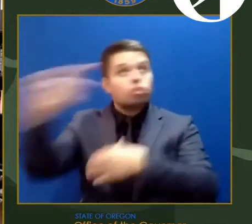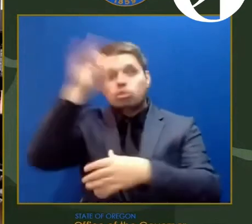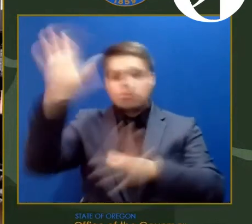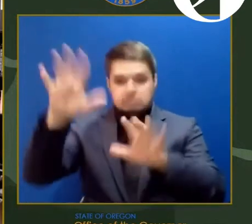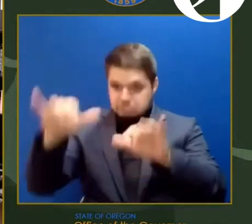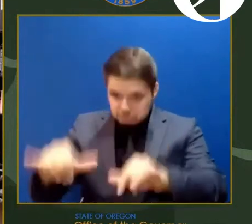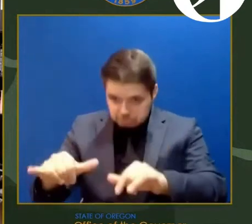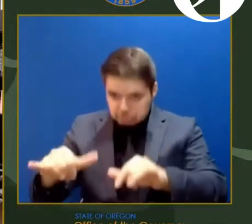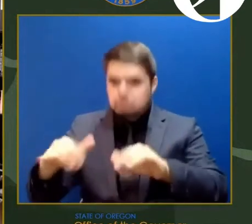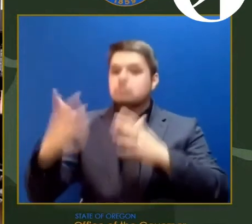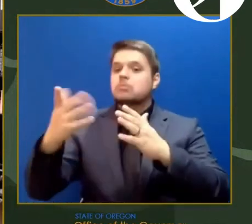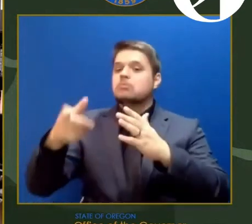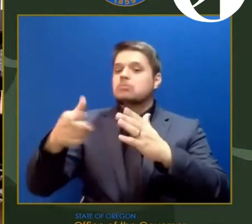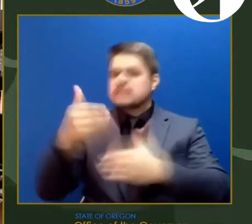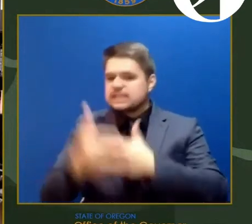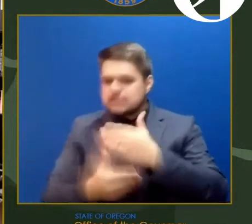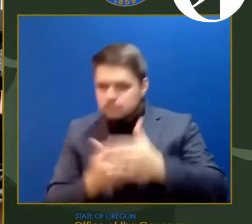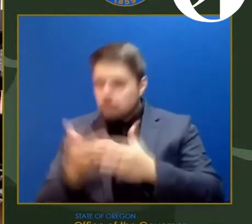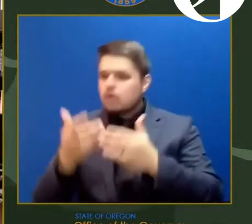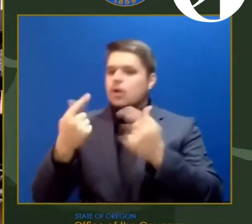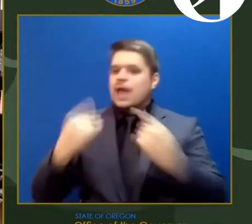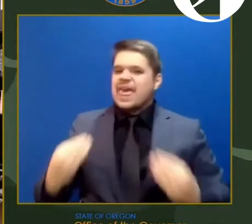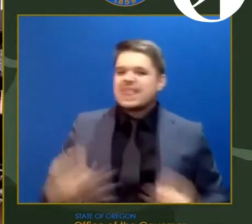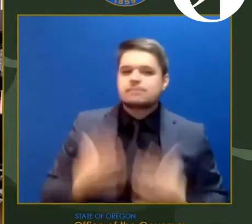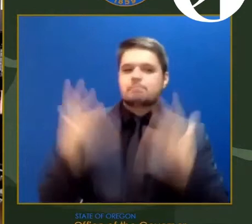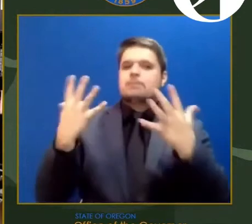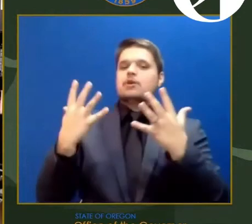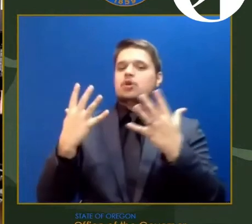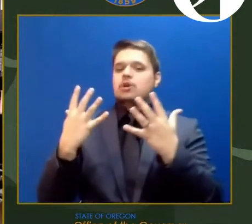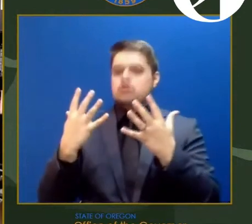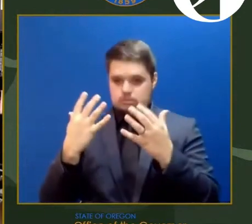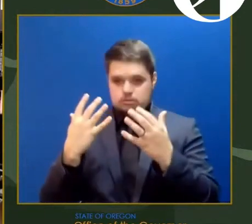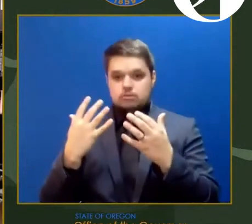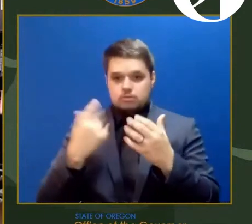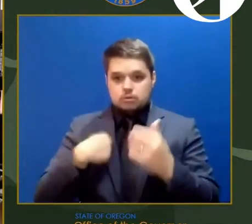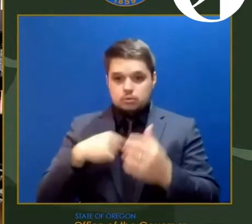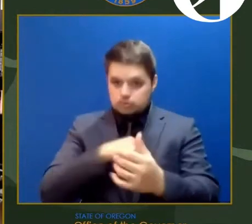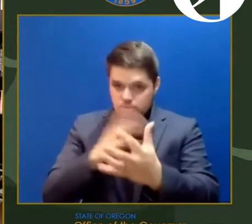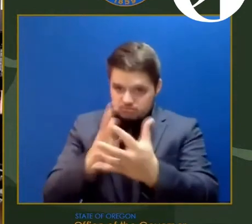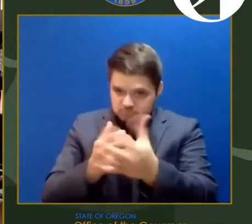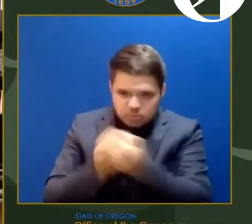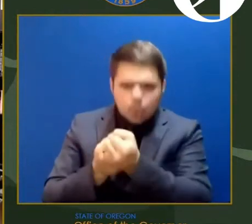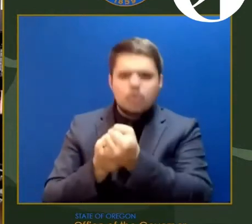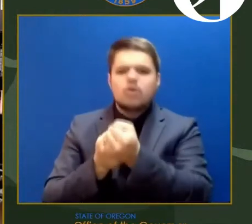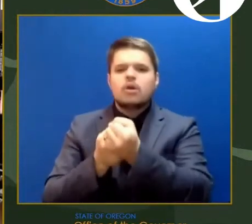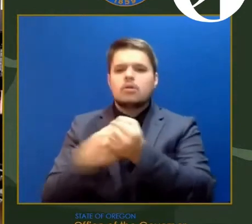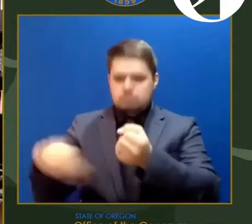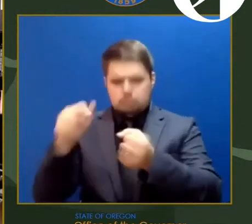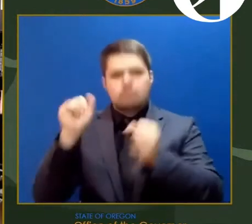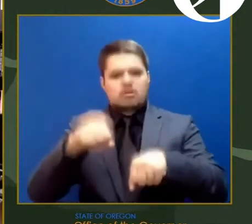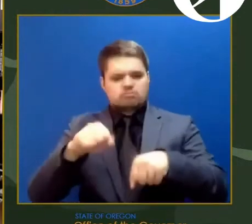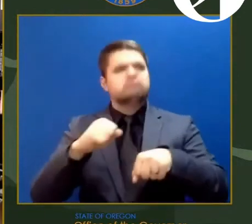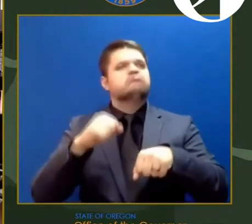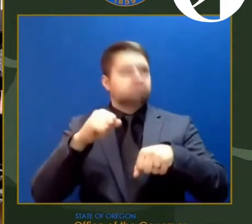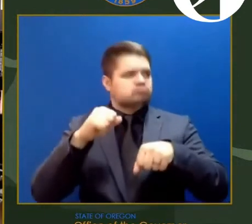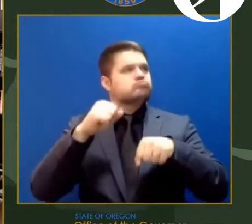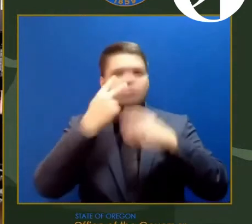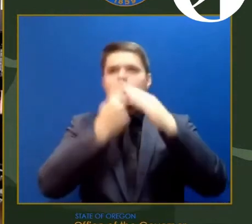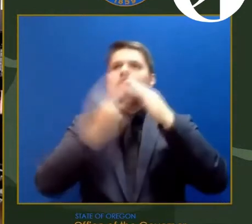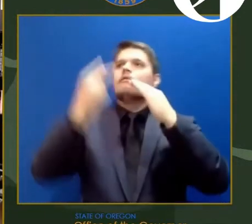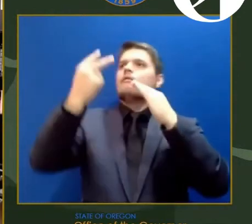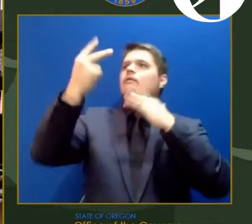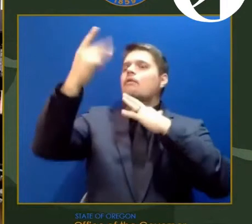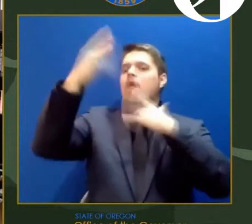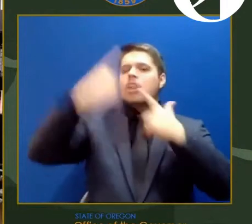We believe in them, and that helps them to believe in themselves. And this is just one project, and we're just one organization. We need to